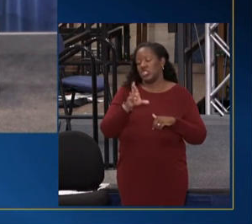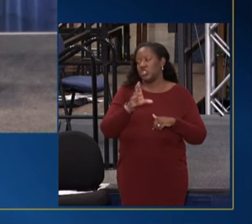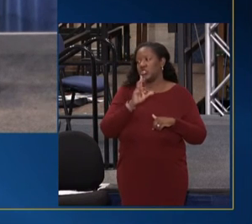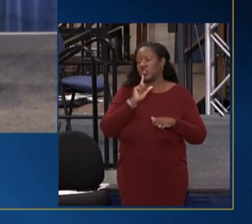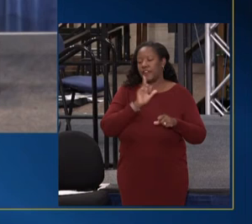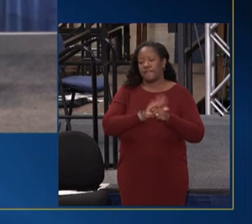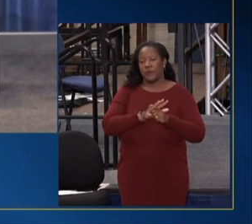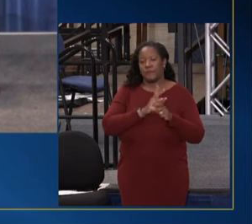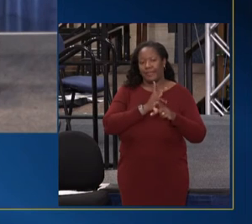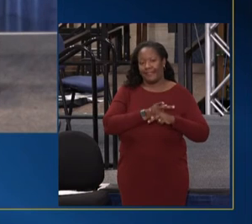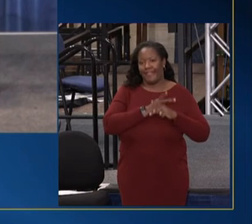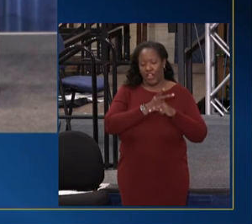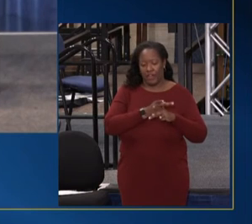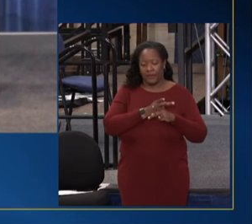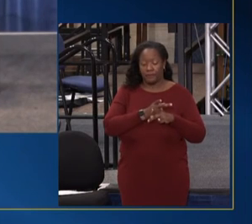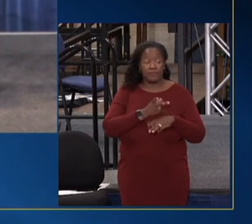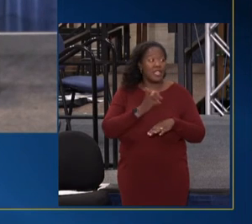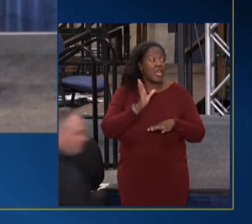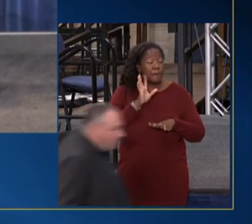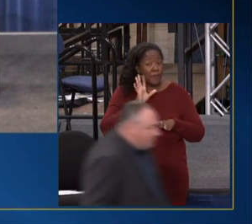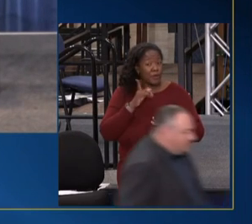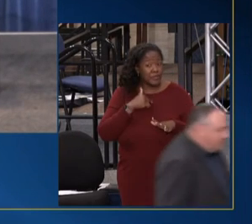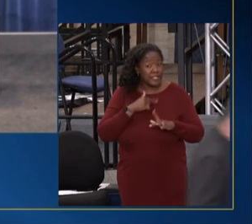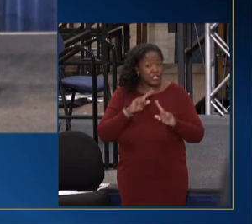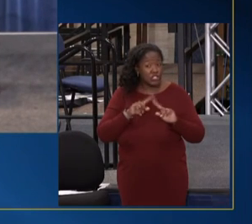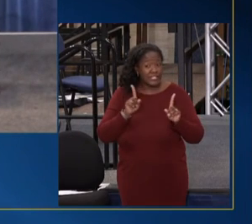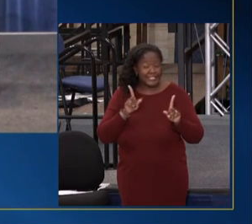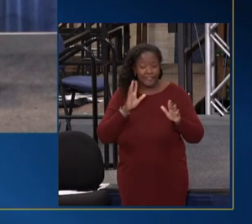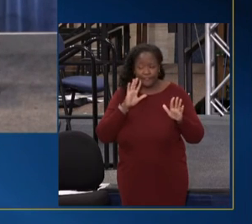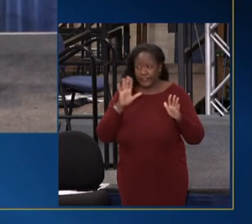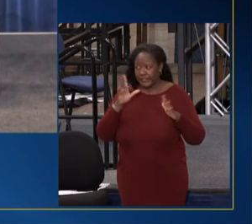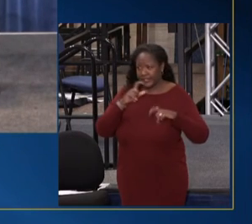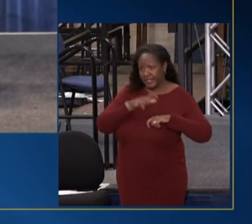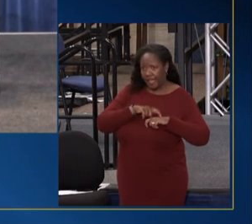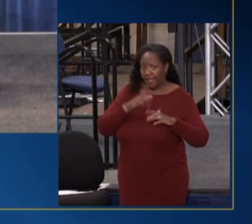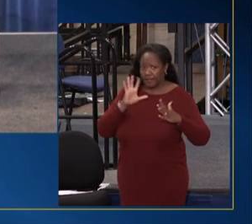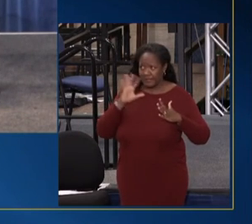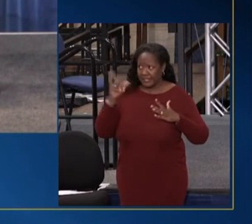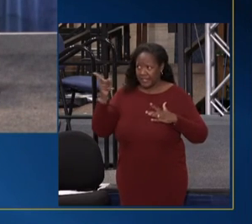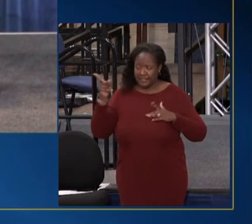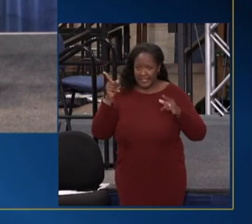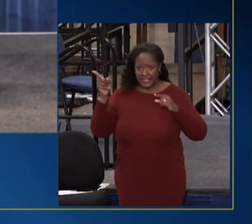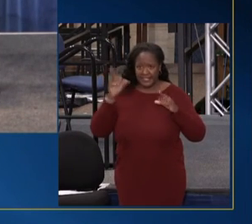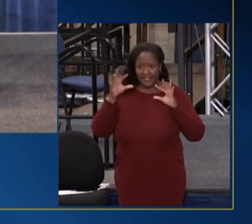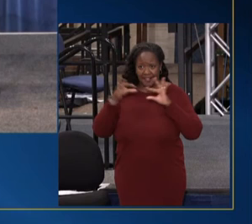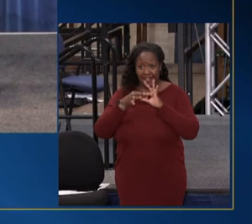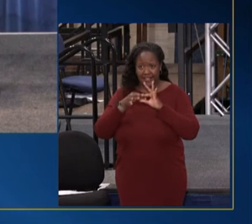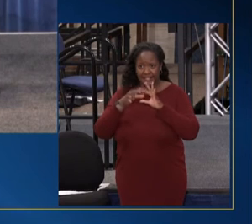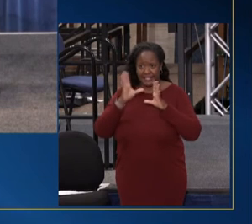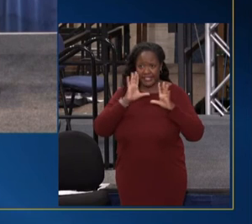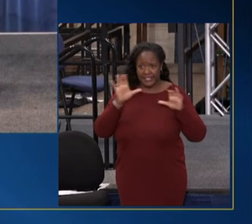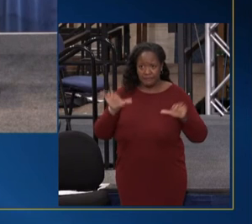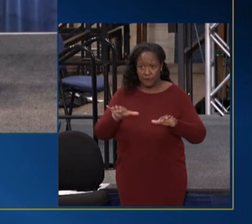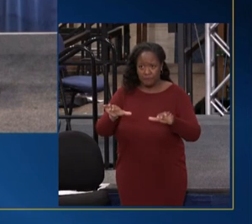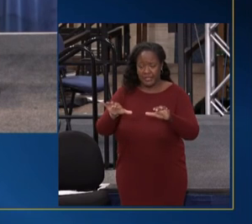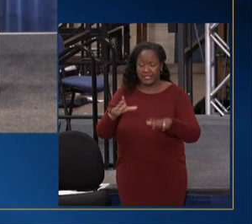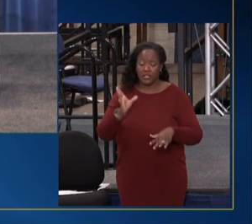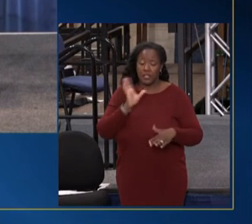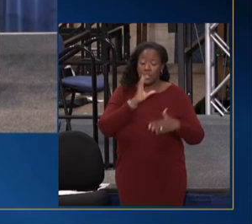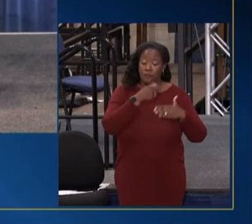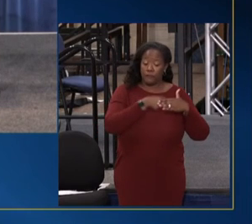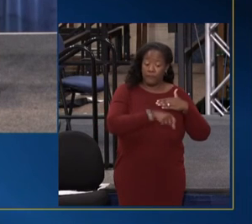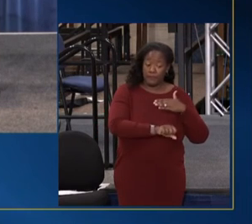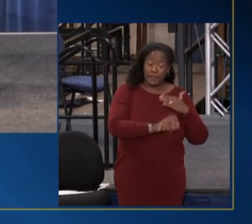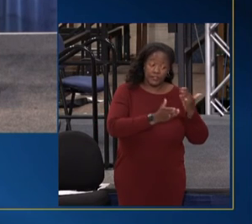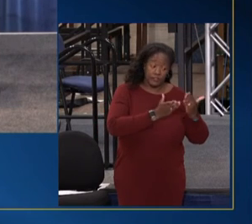moments in these movements, these parallel connected movements. And in the reproductive rights